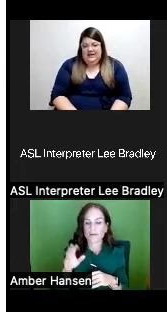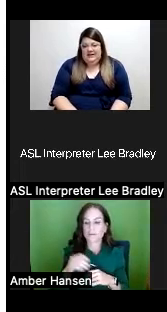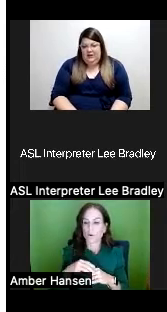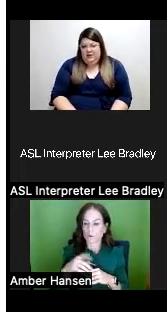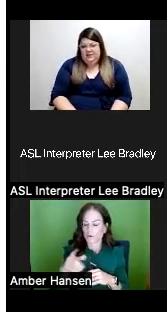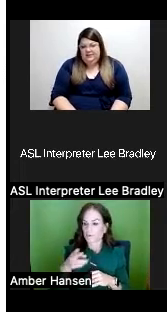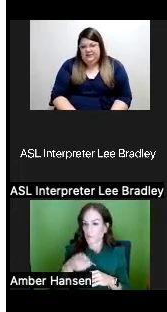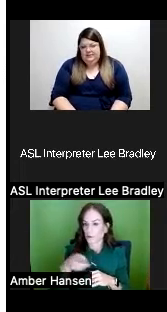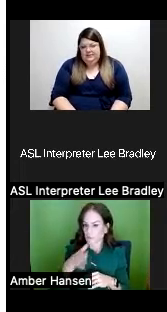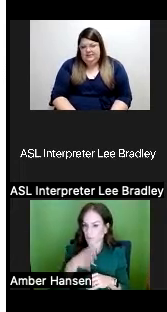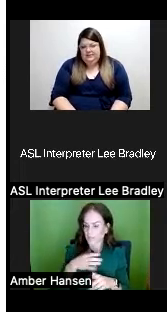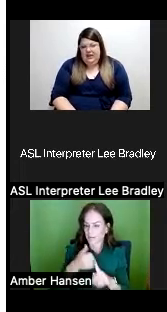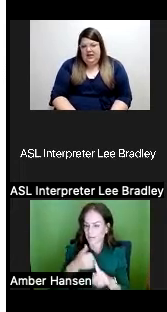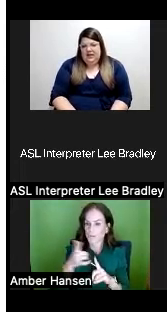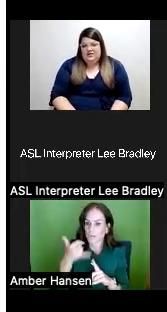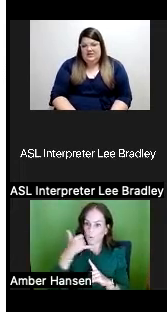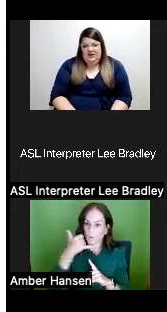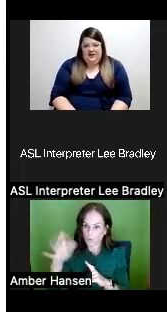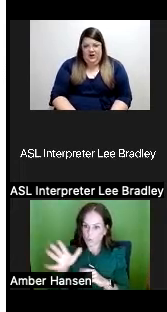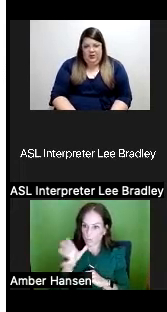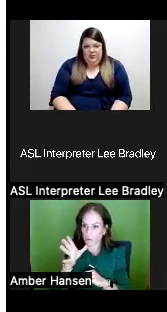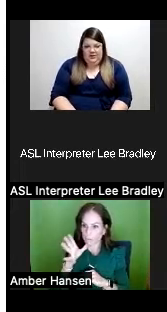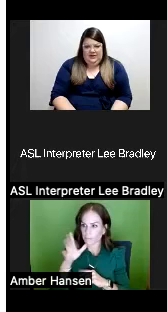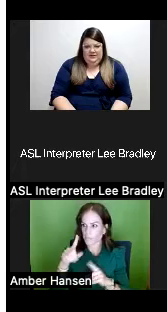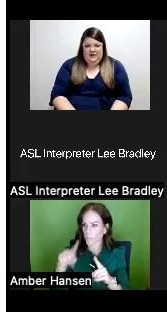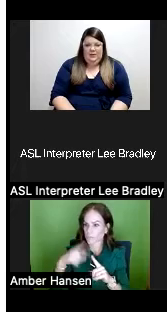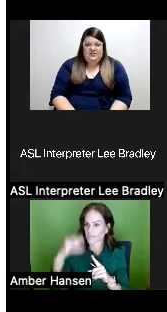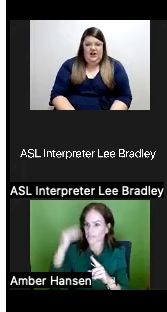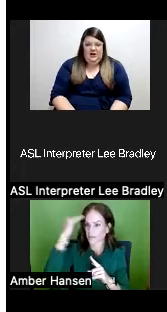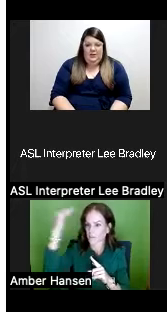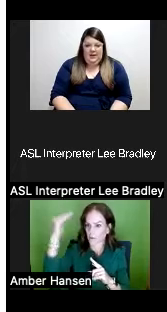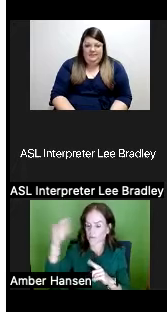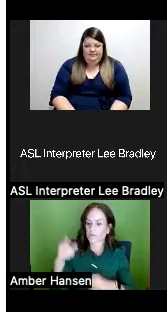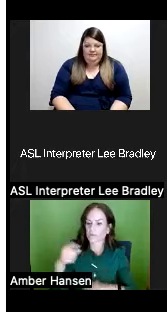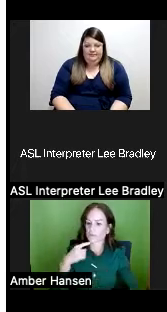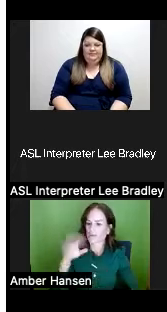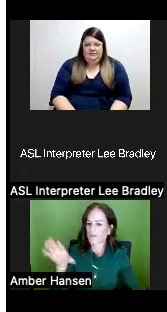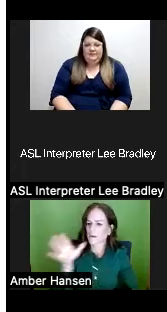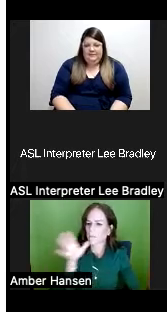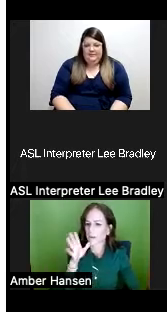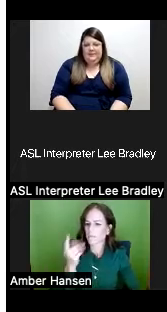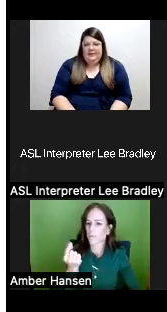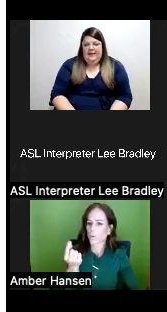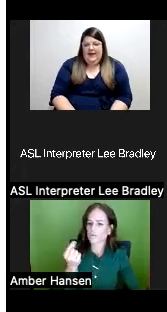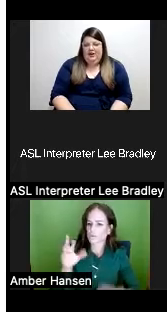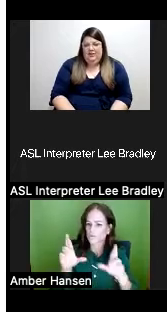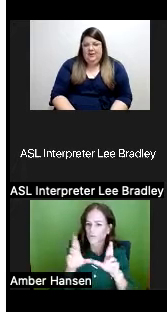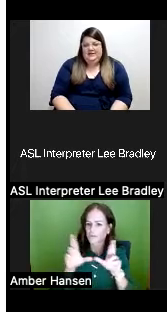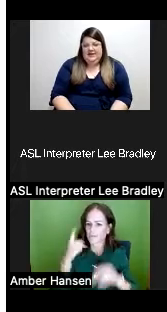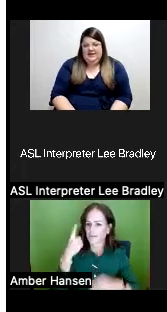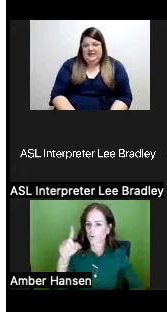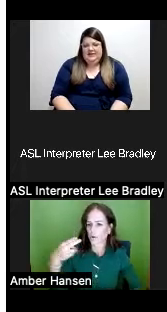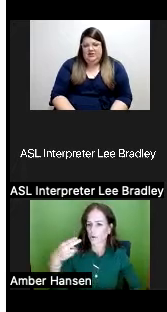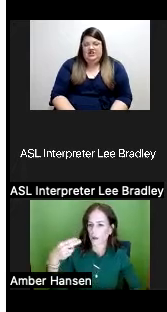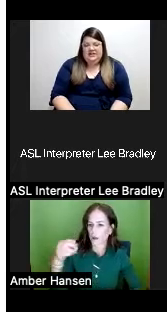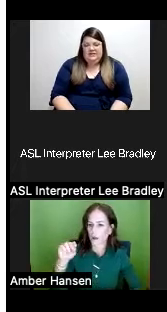instead of sign language. So this hard of hearing woman was calling her mom, and her mom